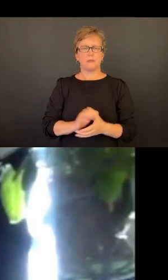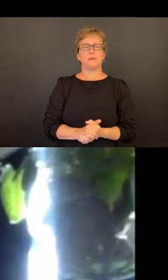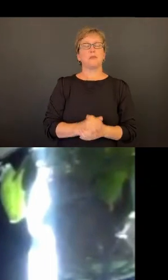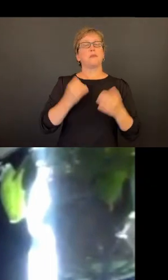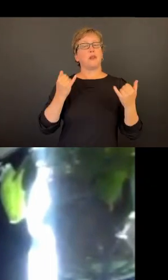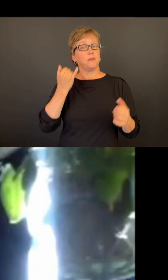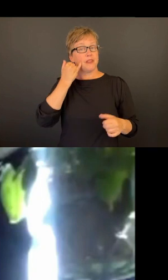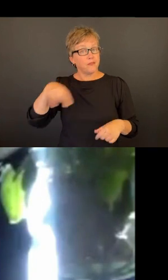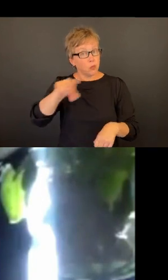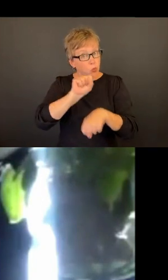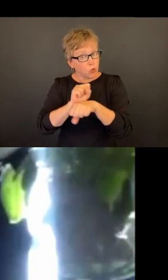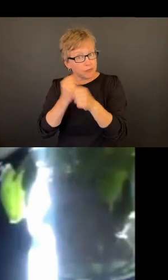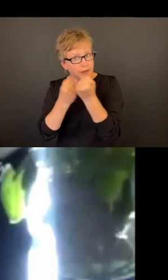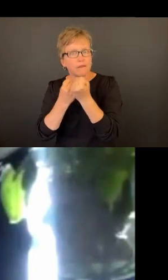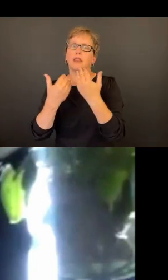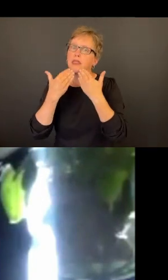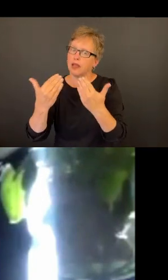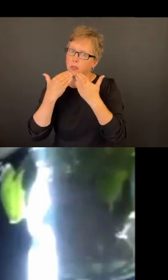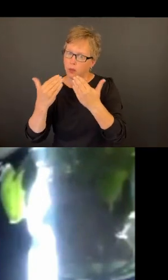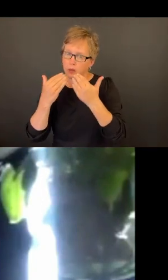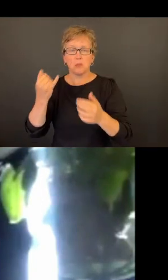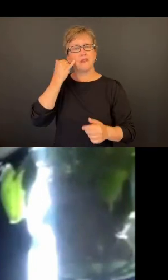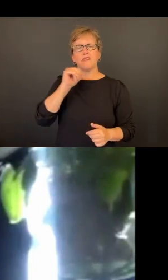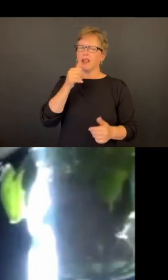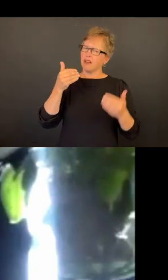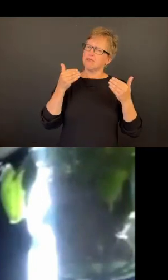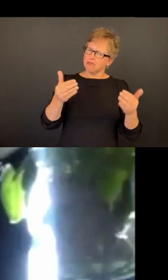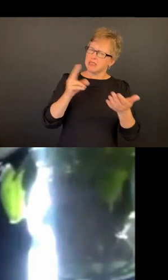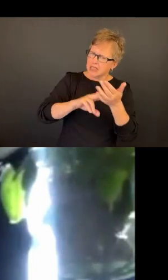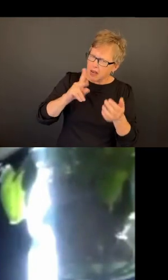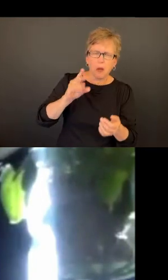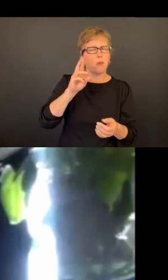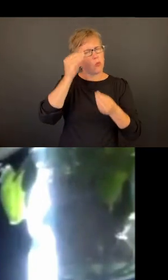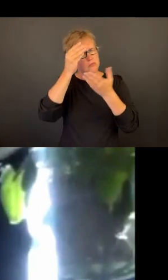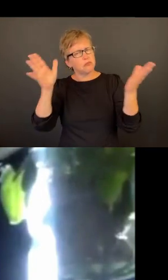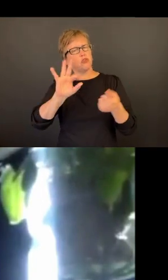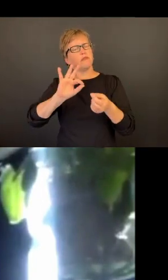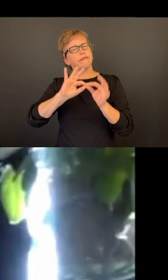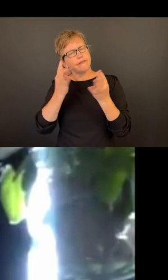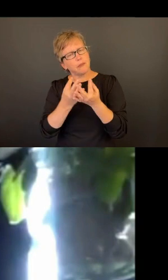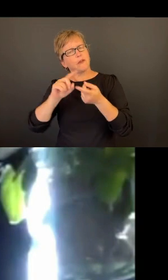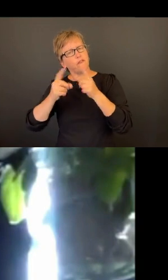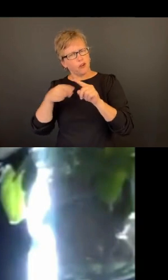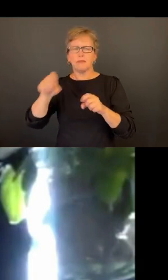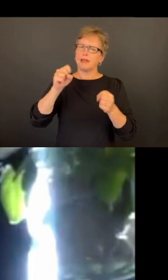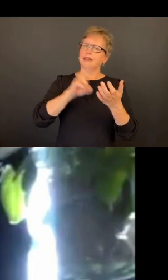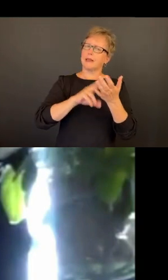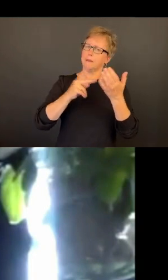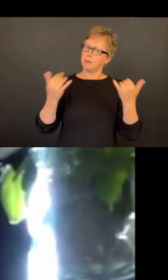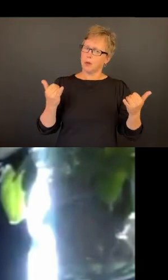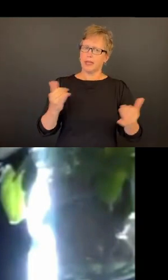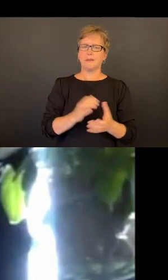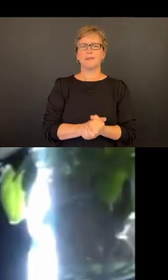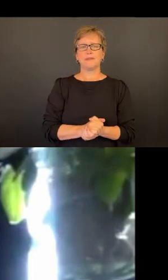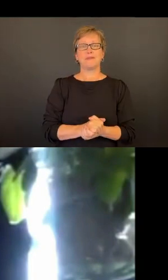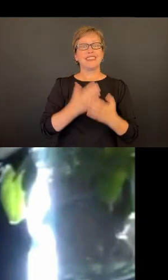the things that we talked about here on the webinar today. So if you're already an advocate, thank you. But if you are not,